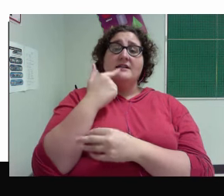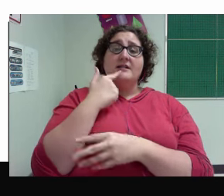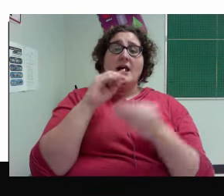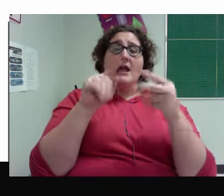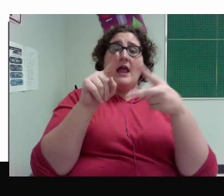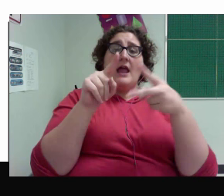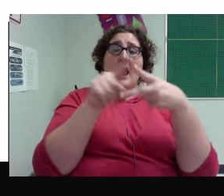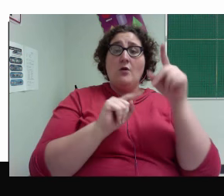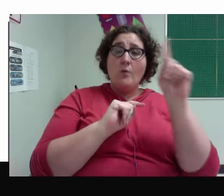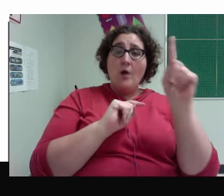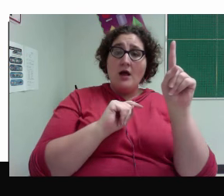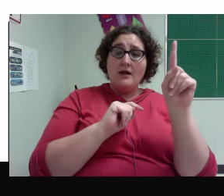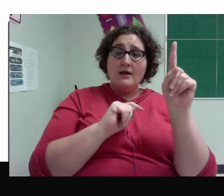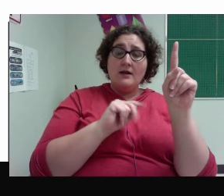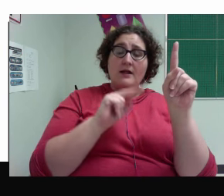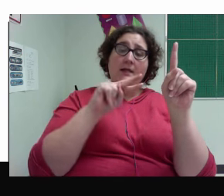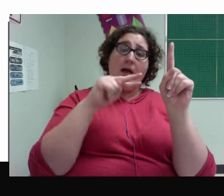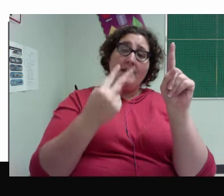1,